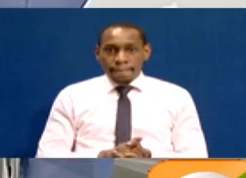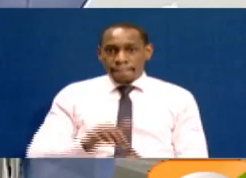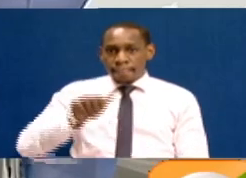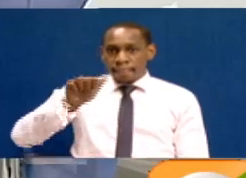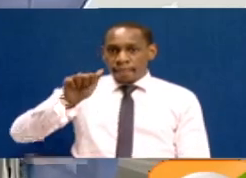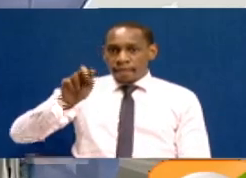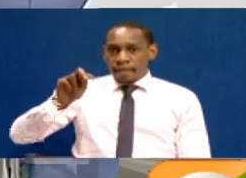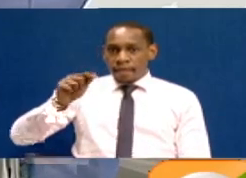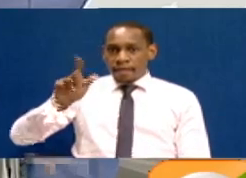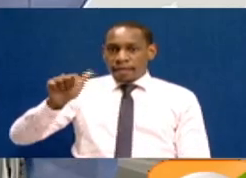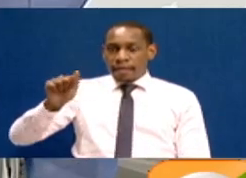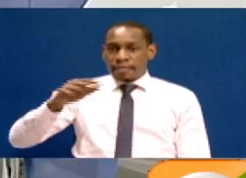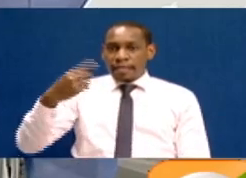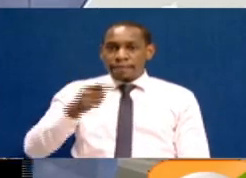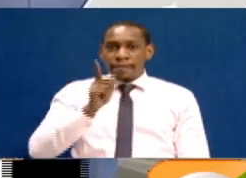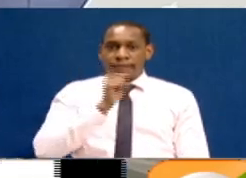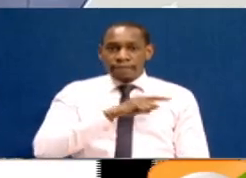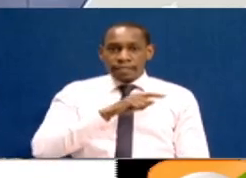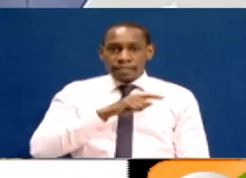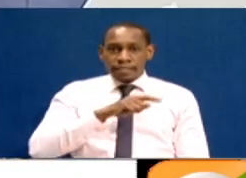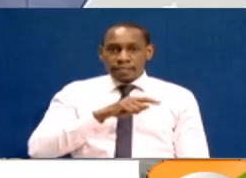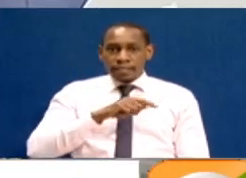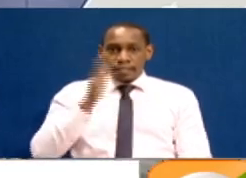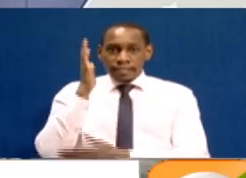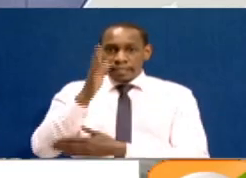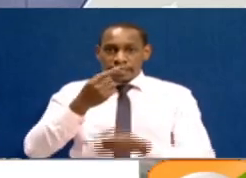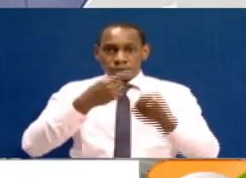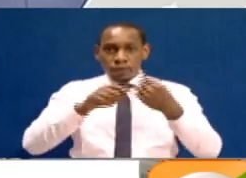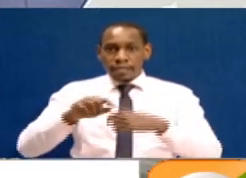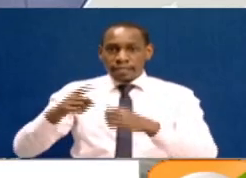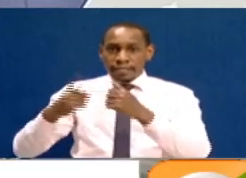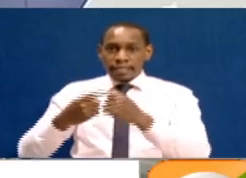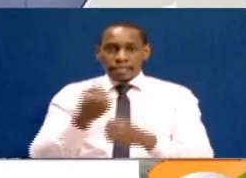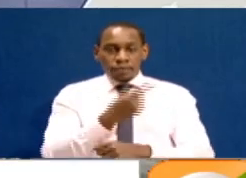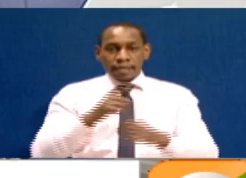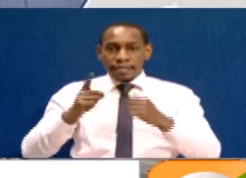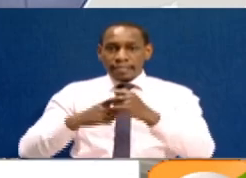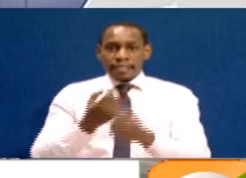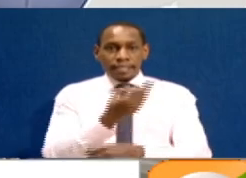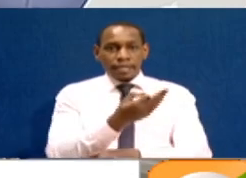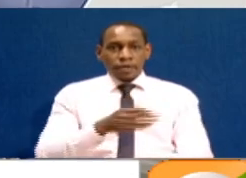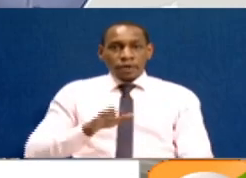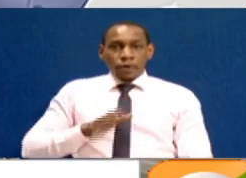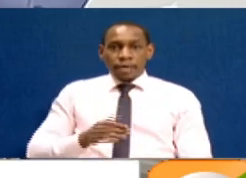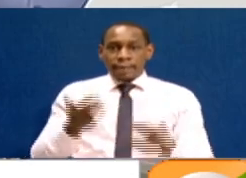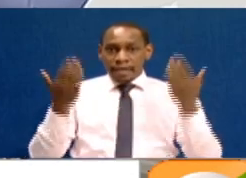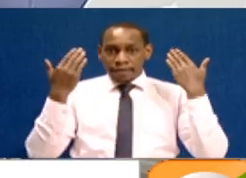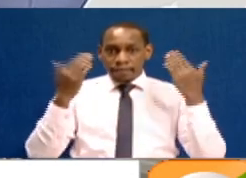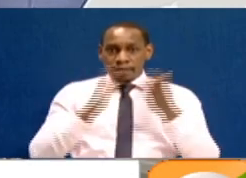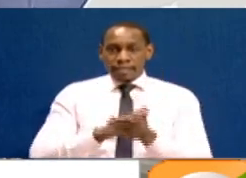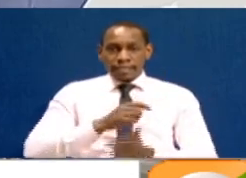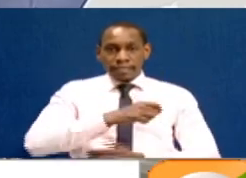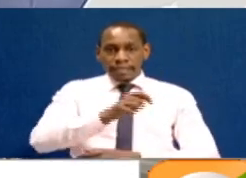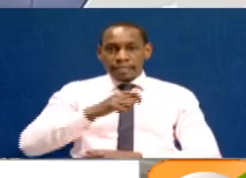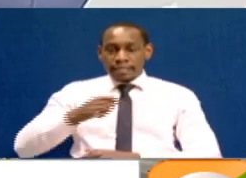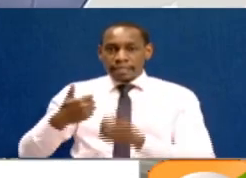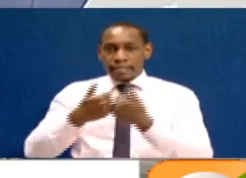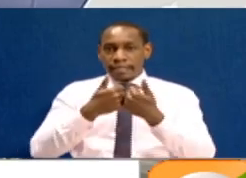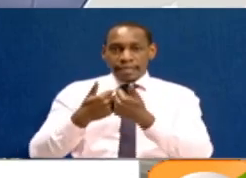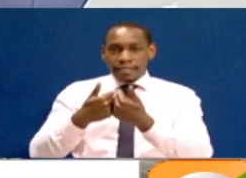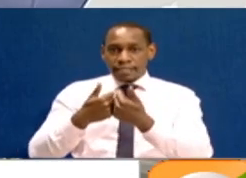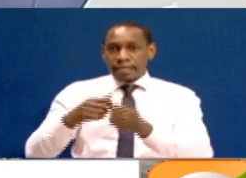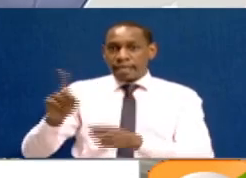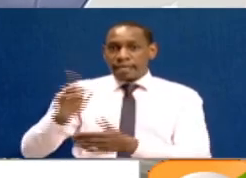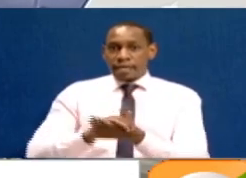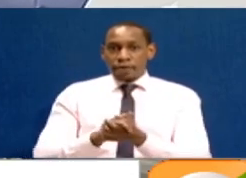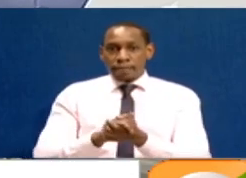Angela Okutoyi upstaged Alicia Owegi by straight sets of 6-1, 6-3 in the ladies' final at the Tennis Kenya Challenge Tournament in